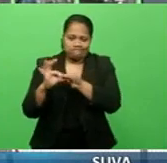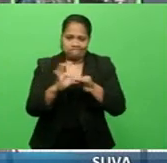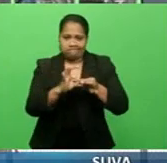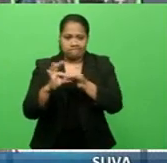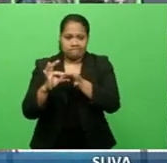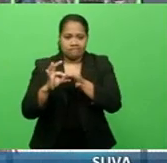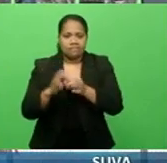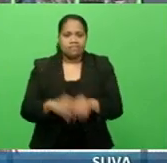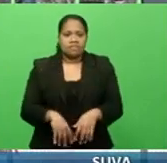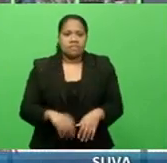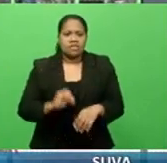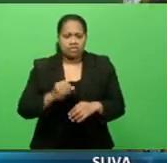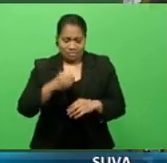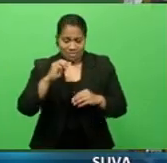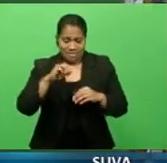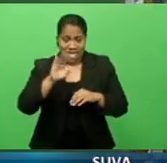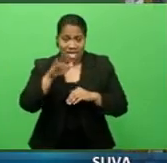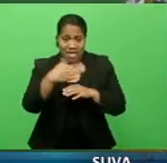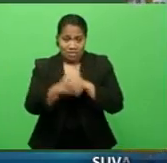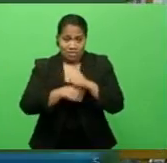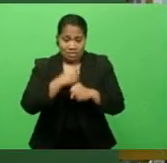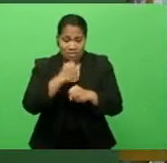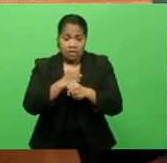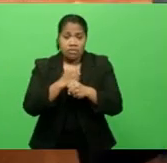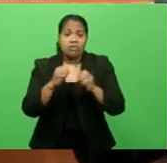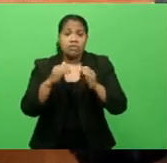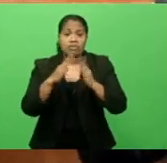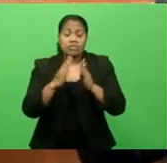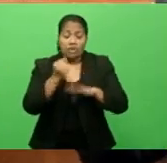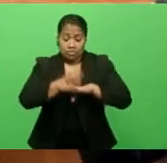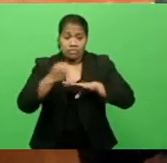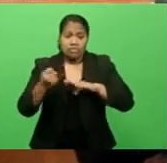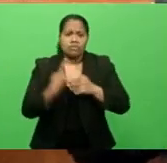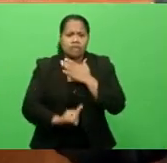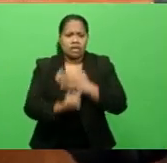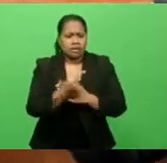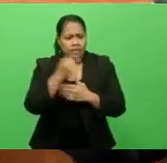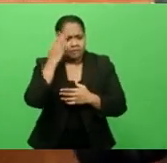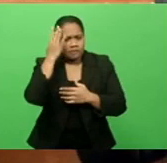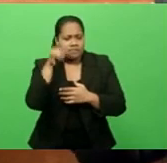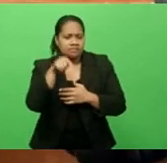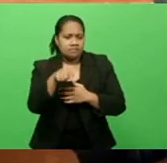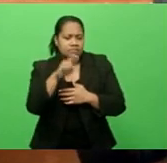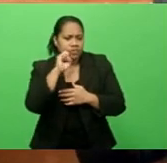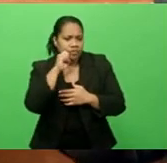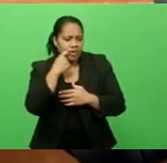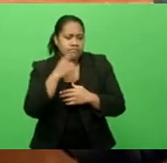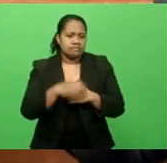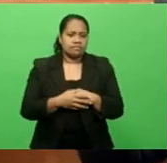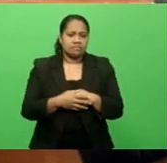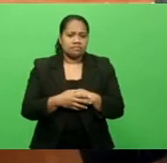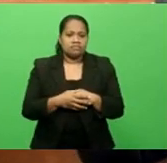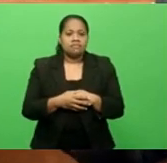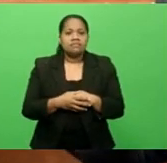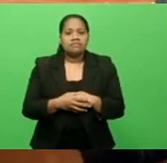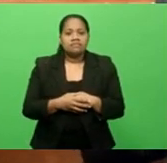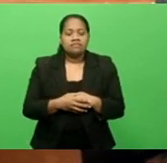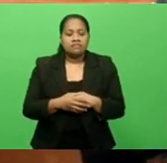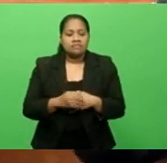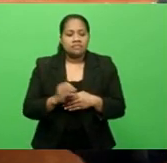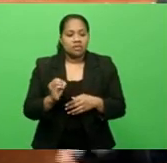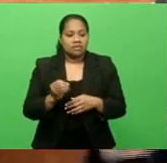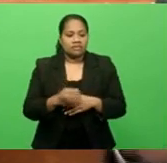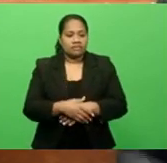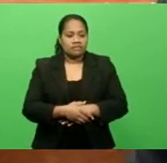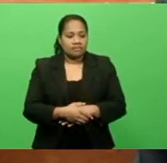2 institutions will help cut operational costs. Is it been done, or it requires a legislative change before it's done?